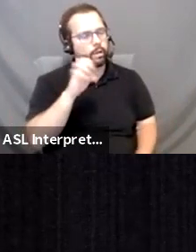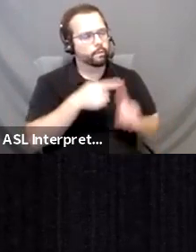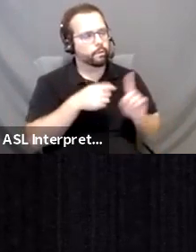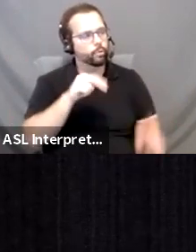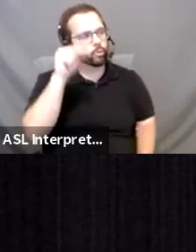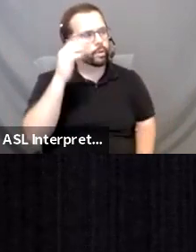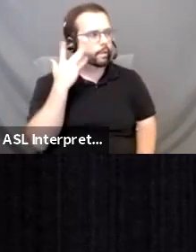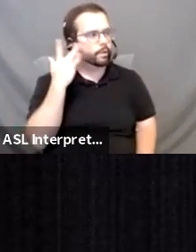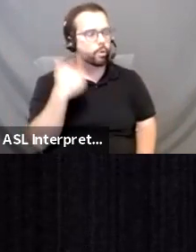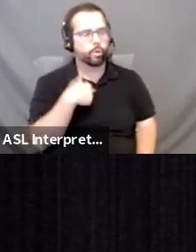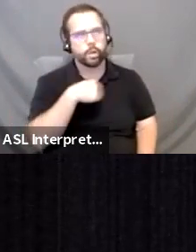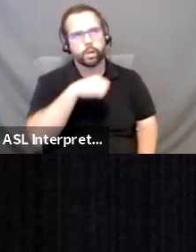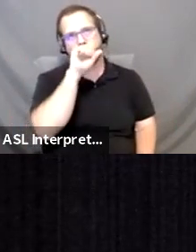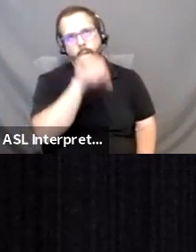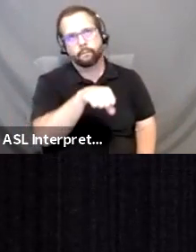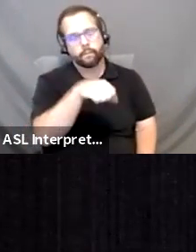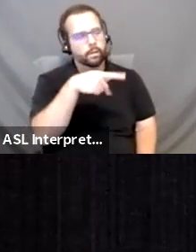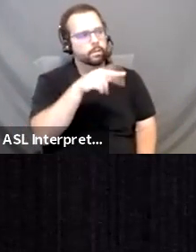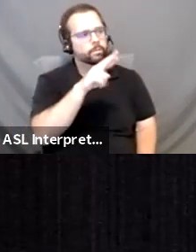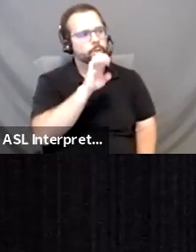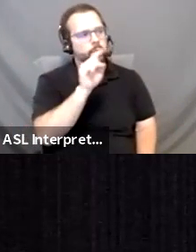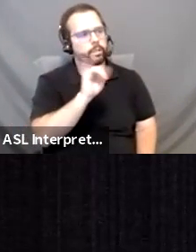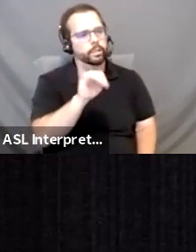and they're very much into it. Yes.